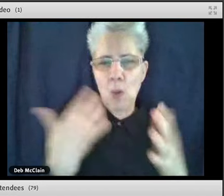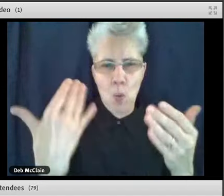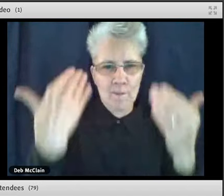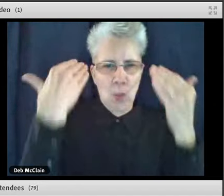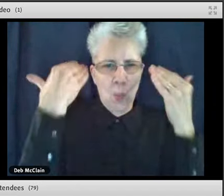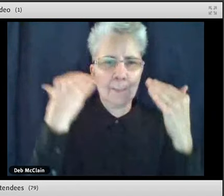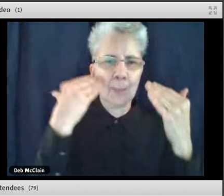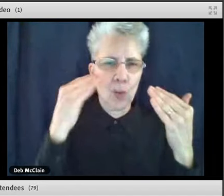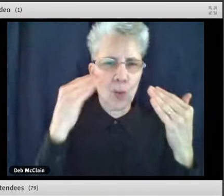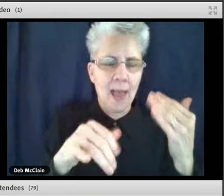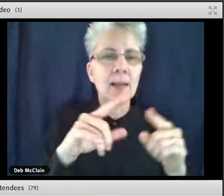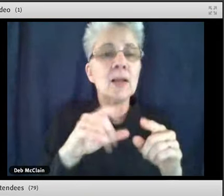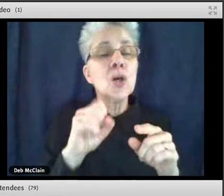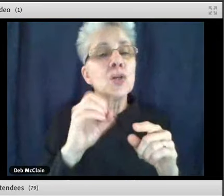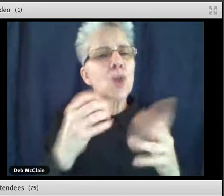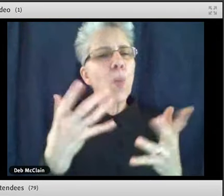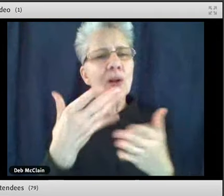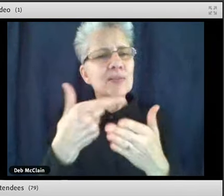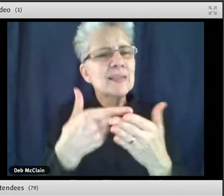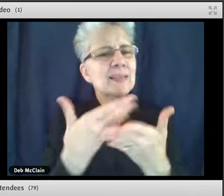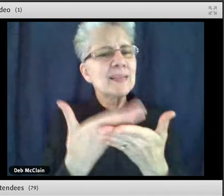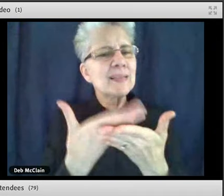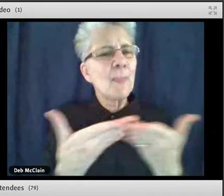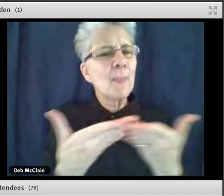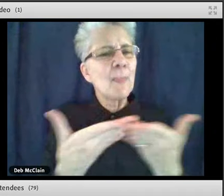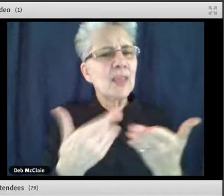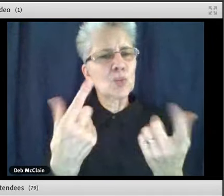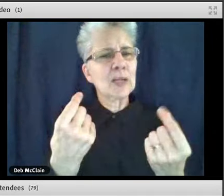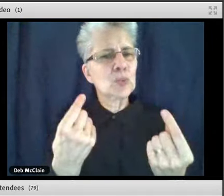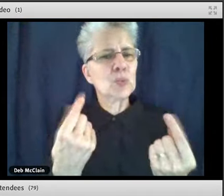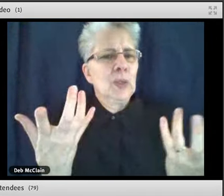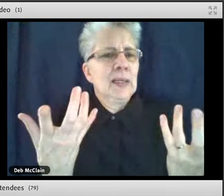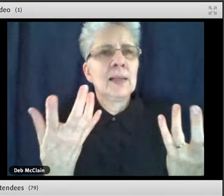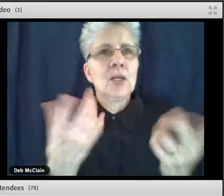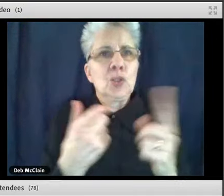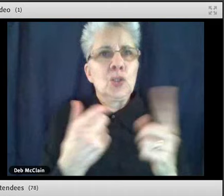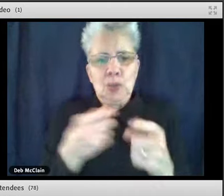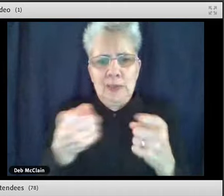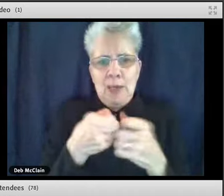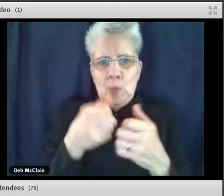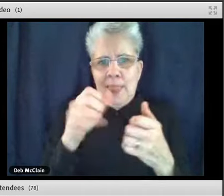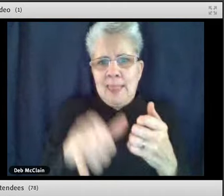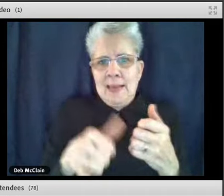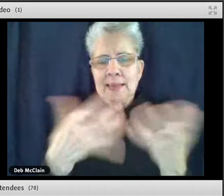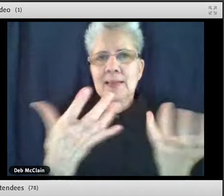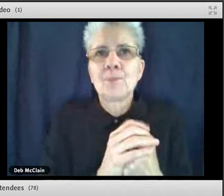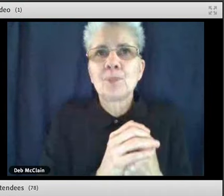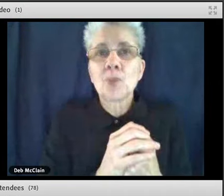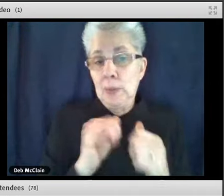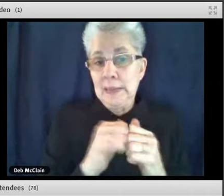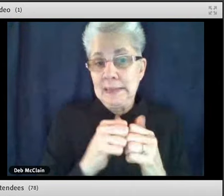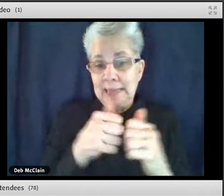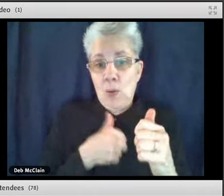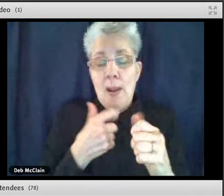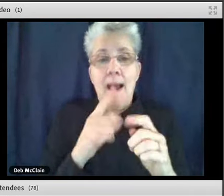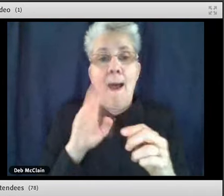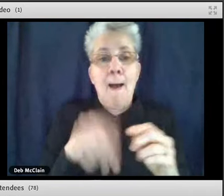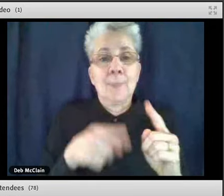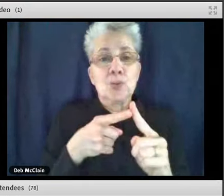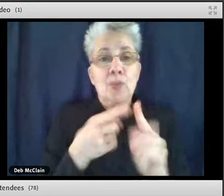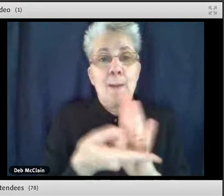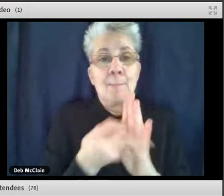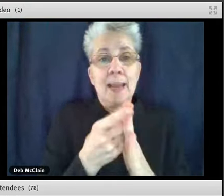don't always get that full picture. And sometimes the news is still in it to make money. So if you limit your time, that may